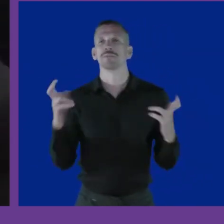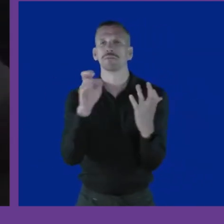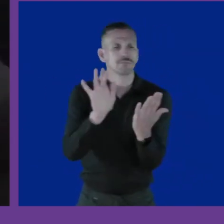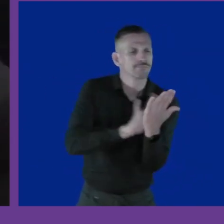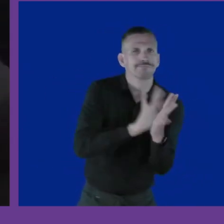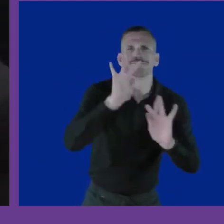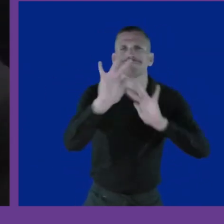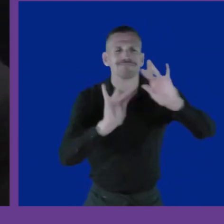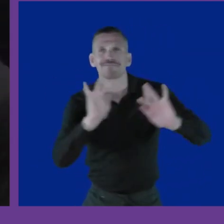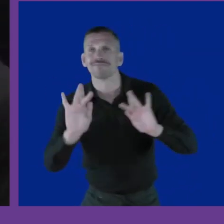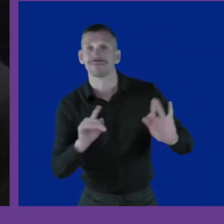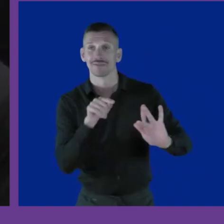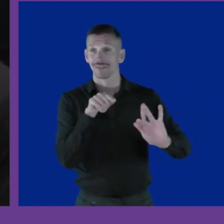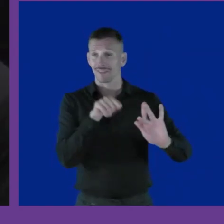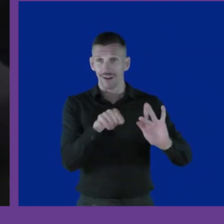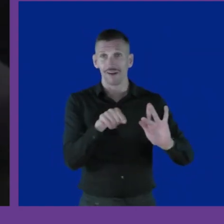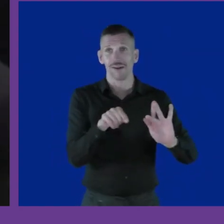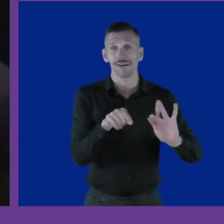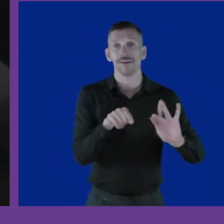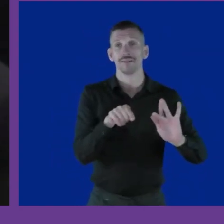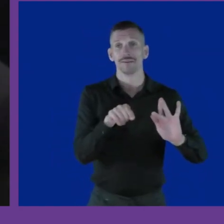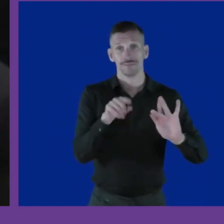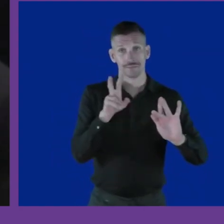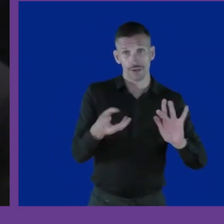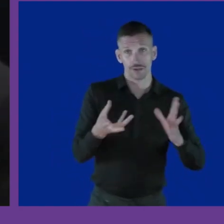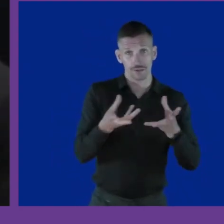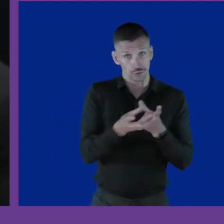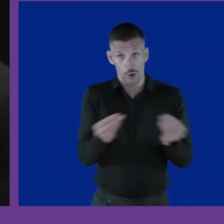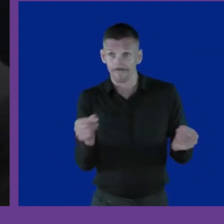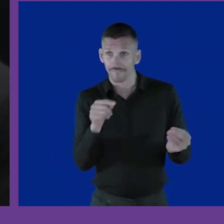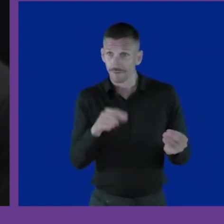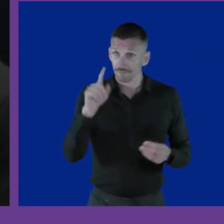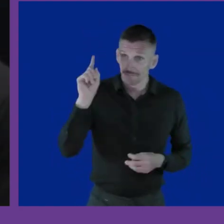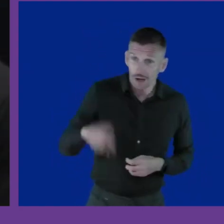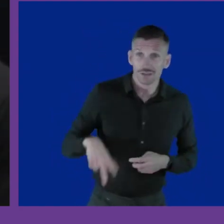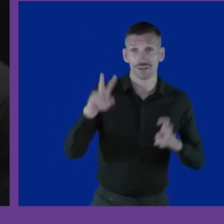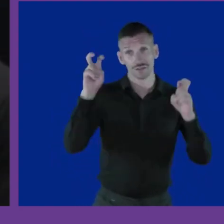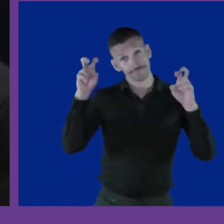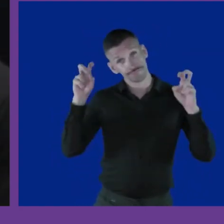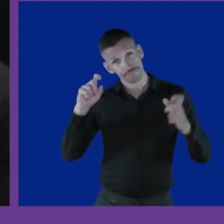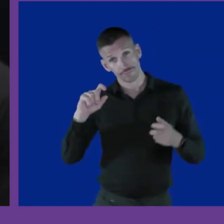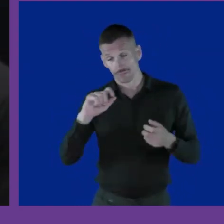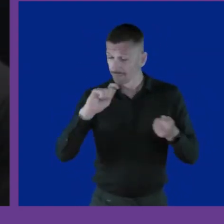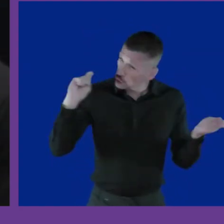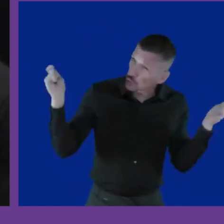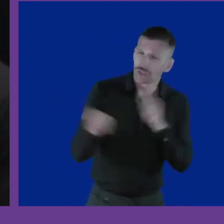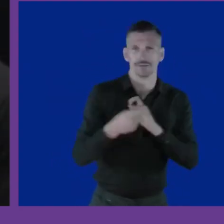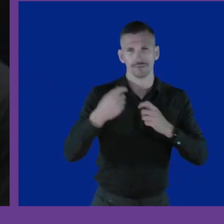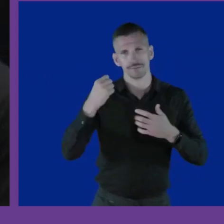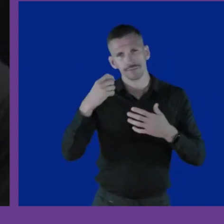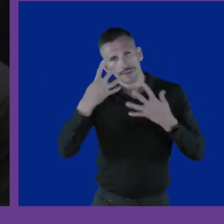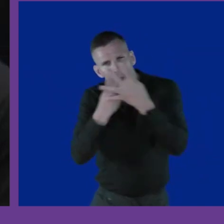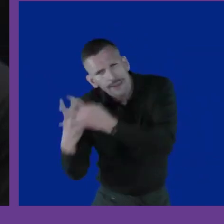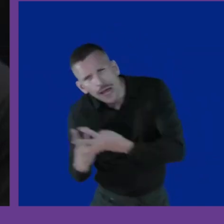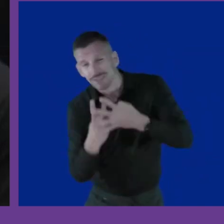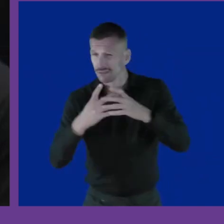tactile markings, that takes many years to actually implement and test and get it out on the market. This is something